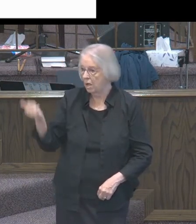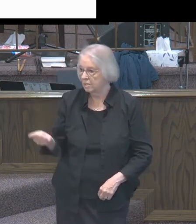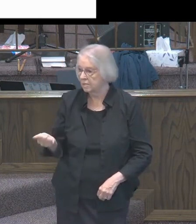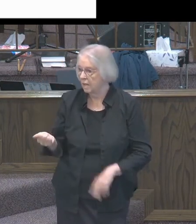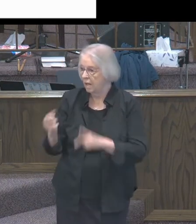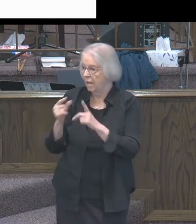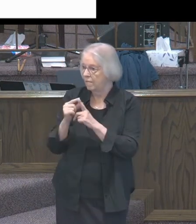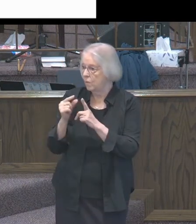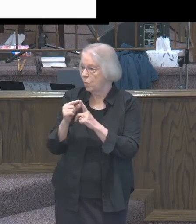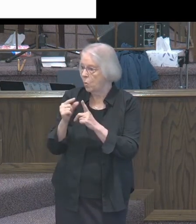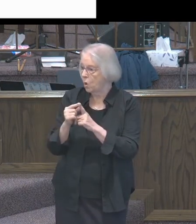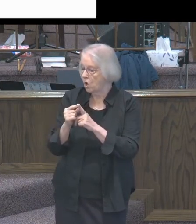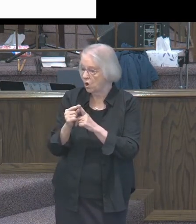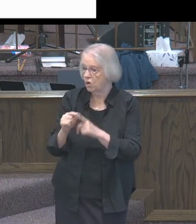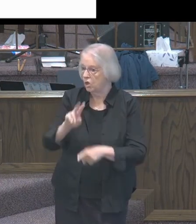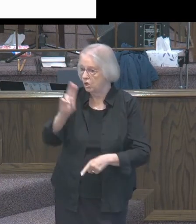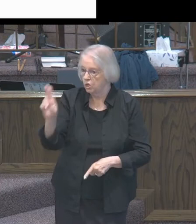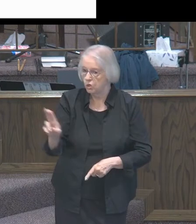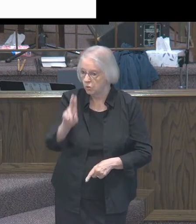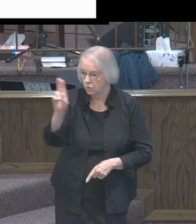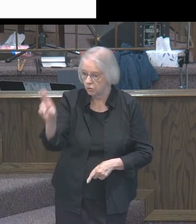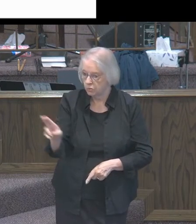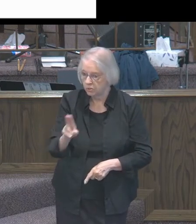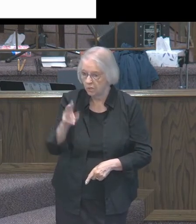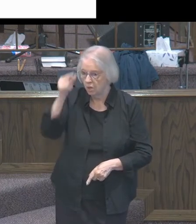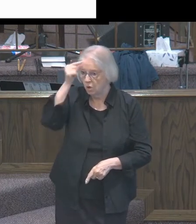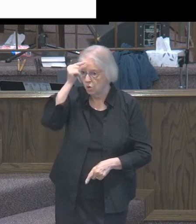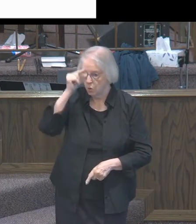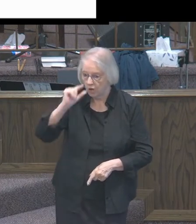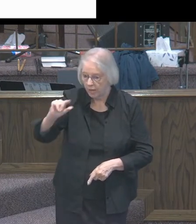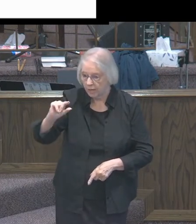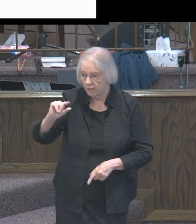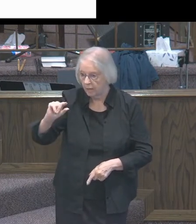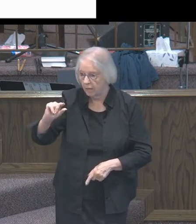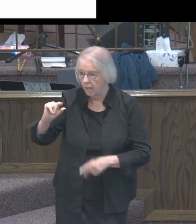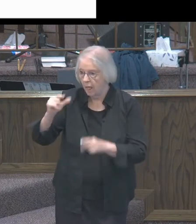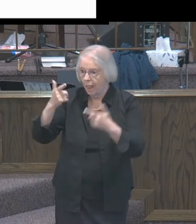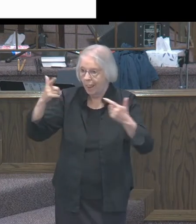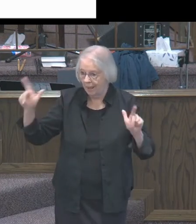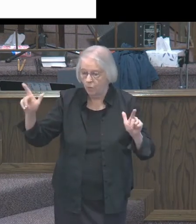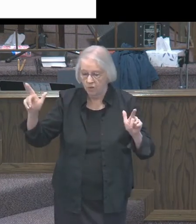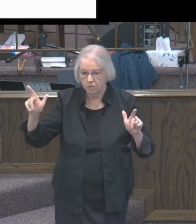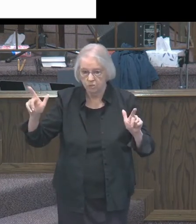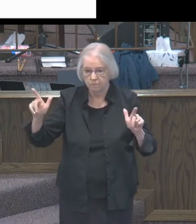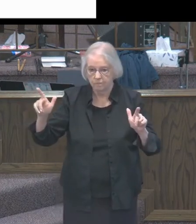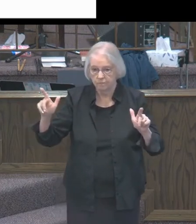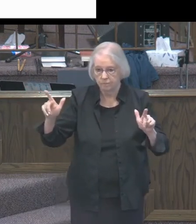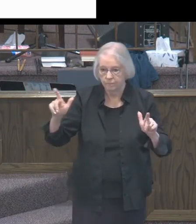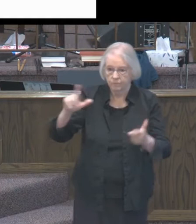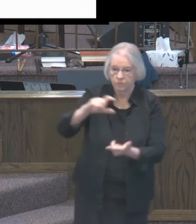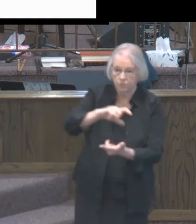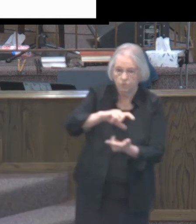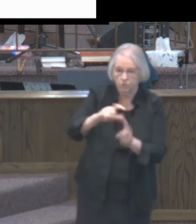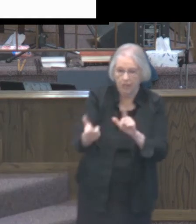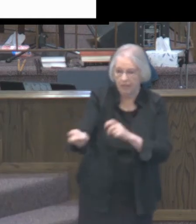in translation. See, we translate the Greek into English, and we don't, unless